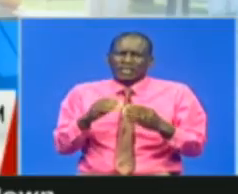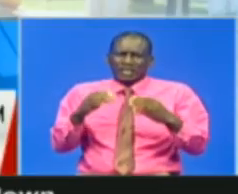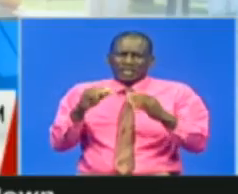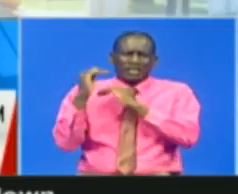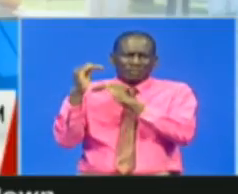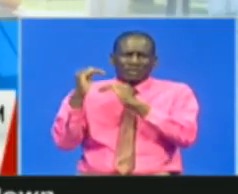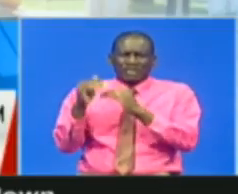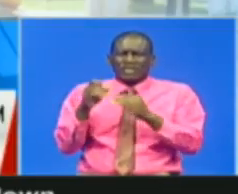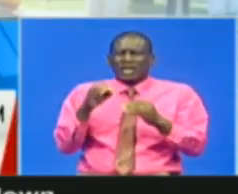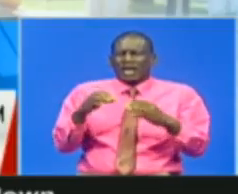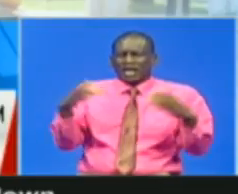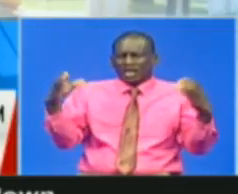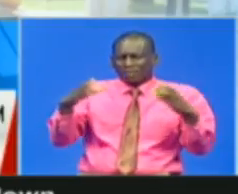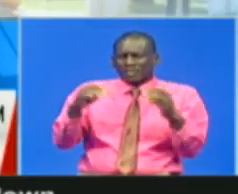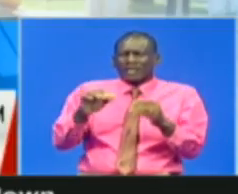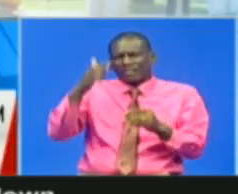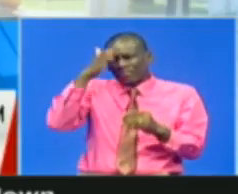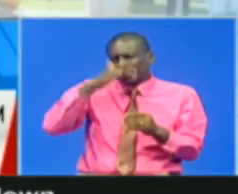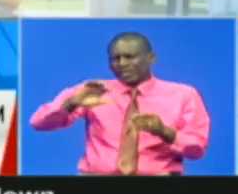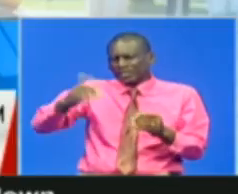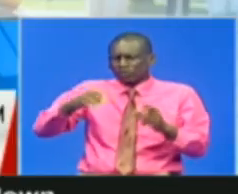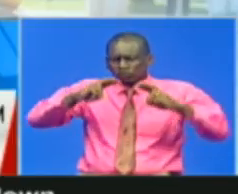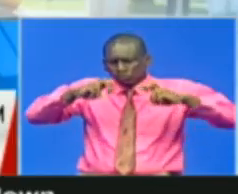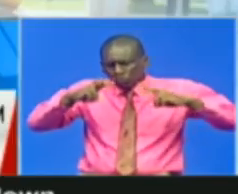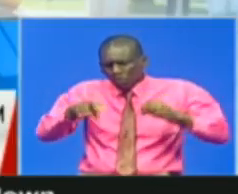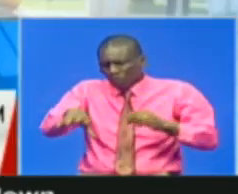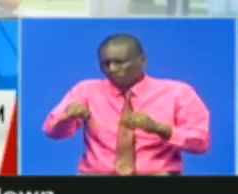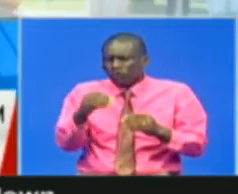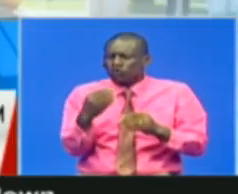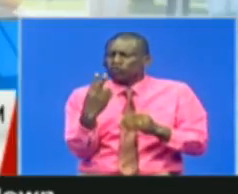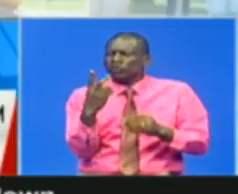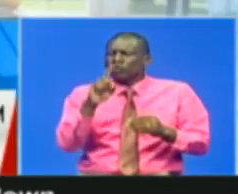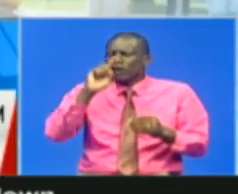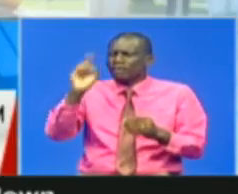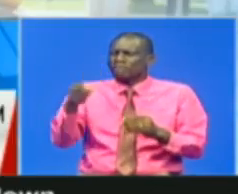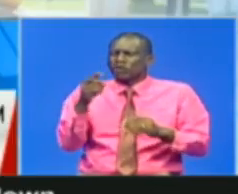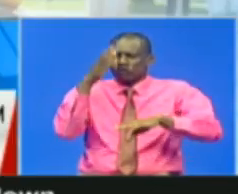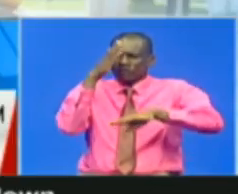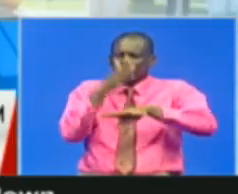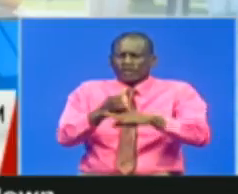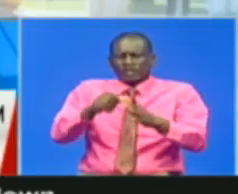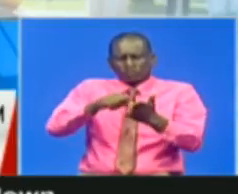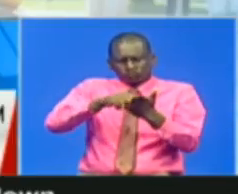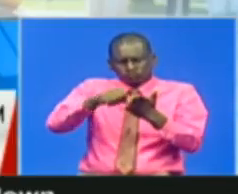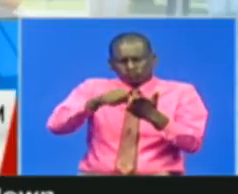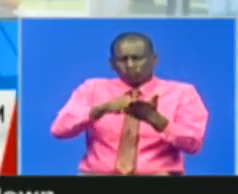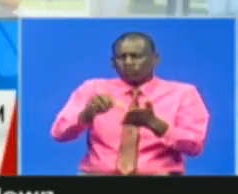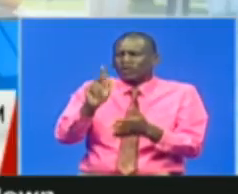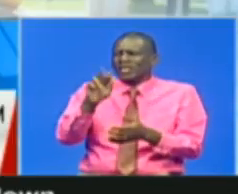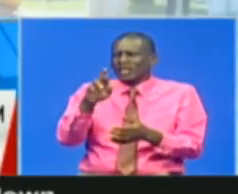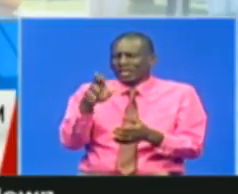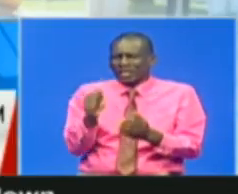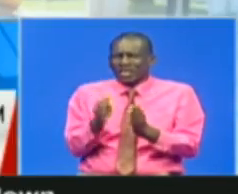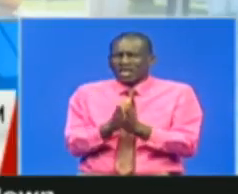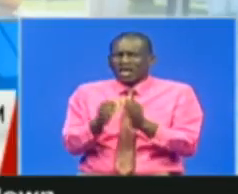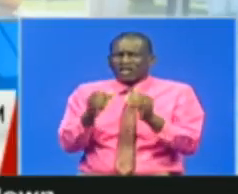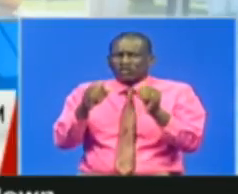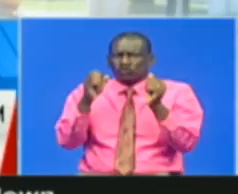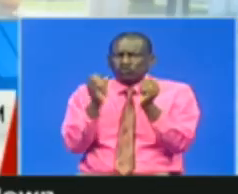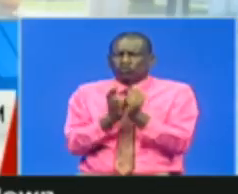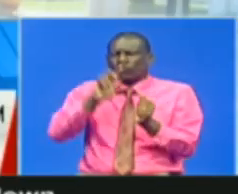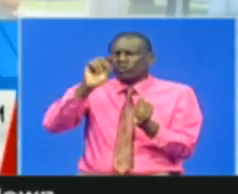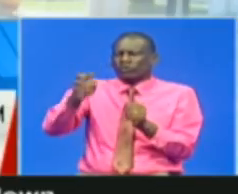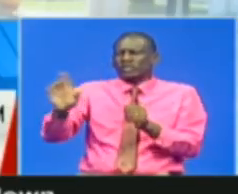based in Thika Town. The raid led to the discovery of 21 million counterfeit excise stamps and 312,000 liters of illicit